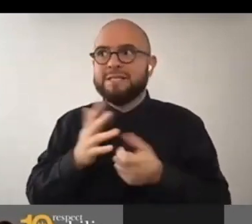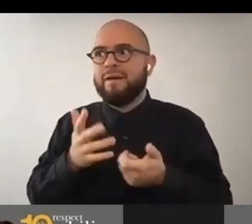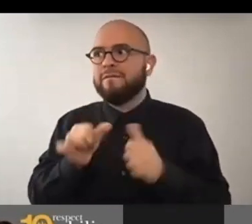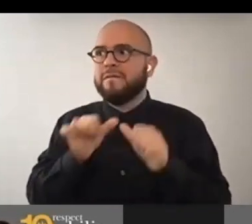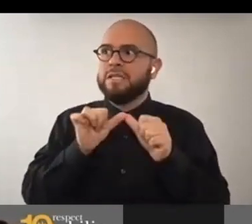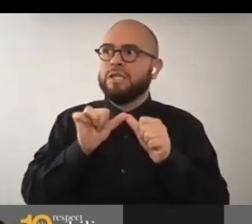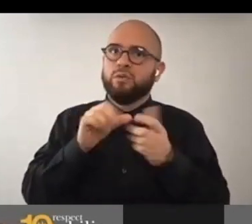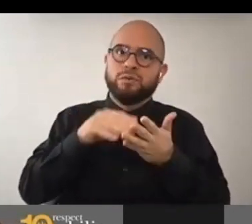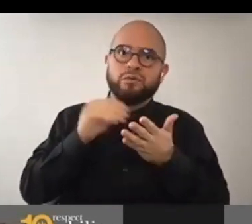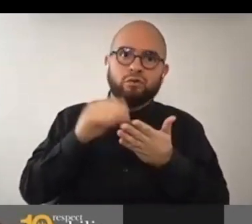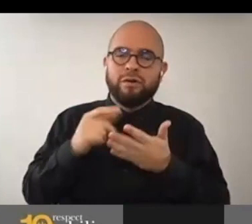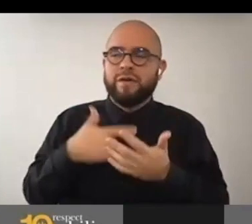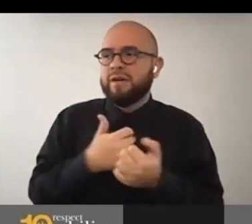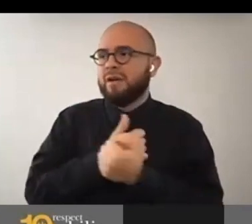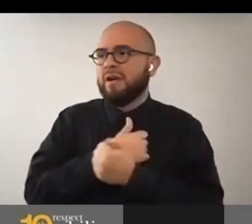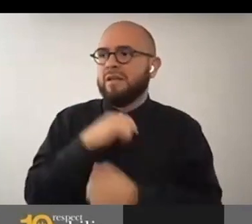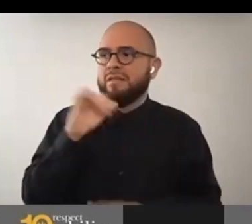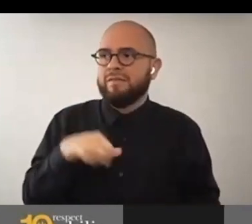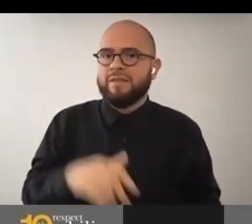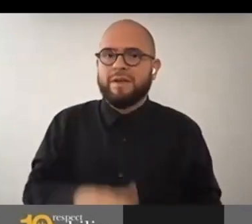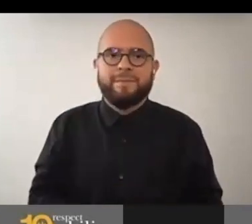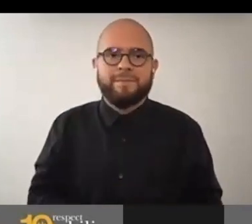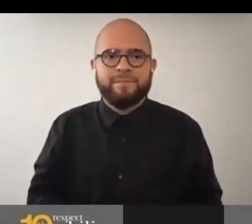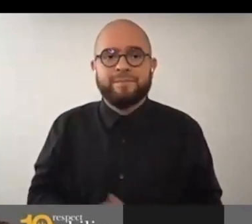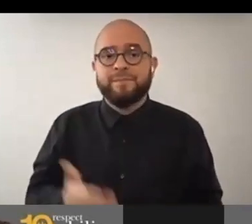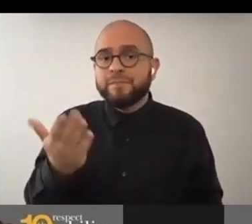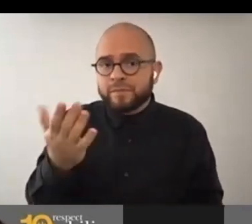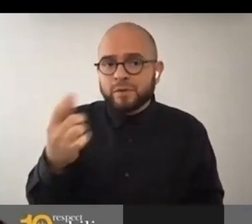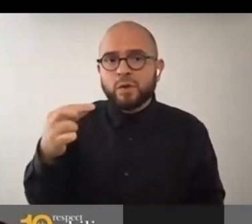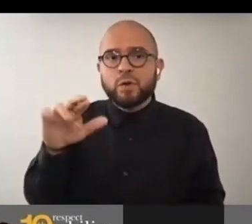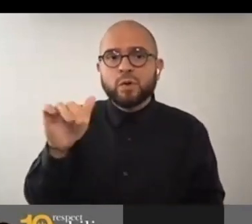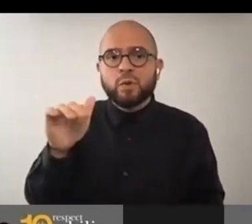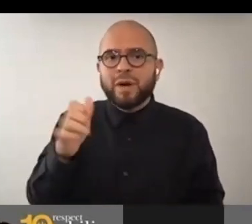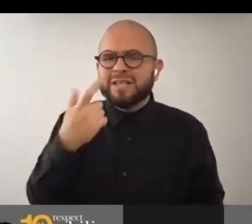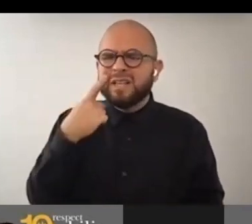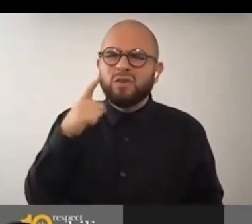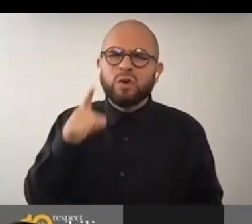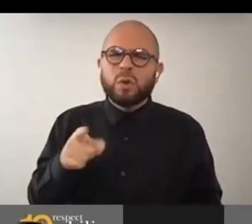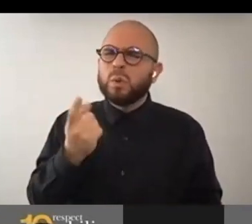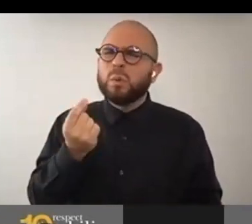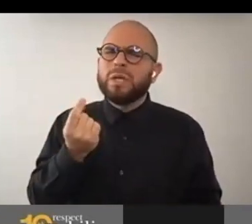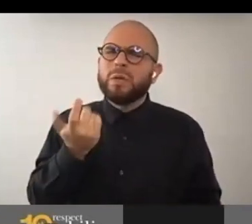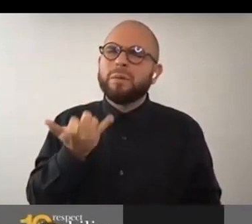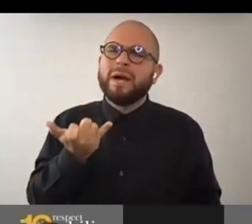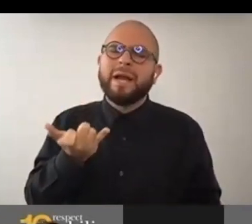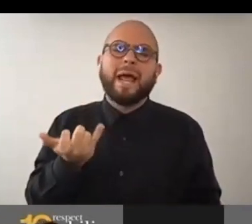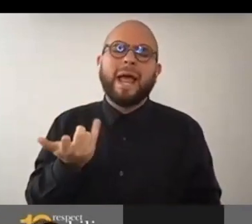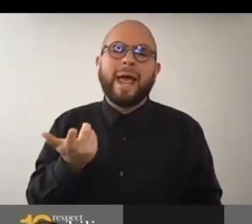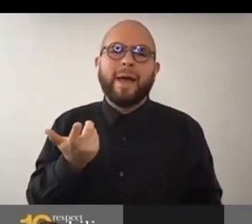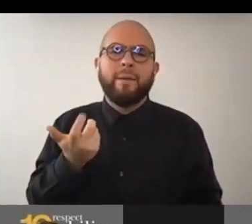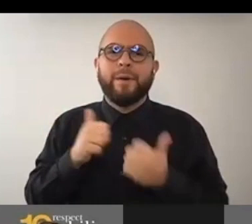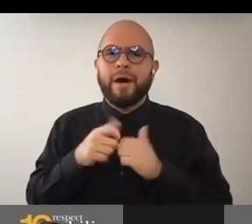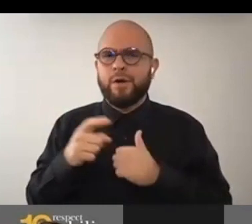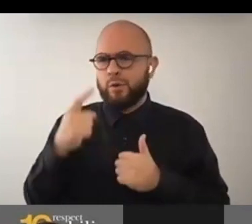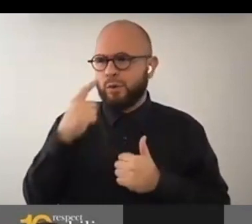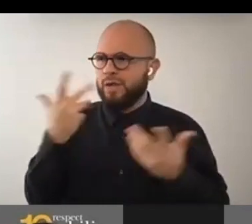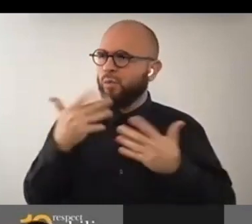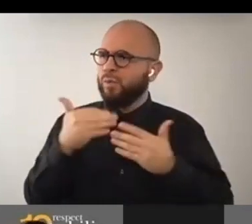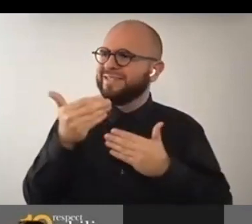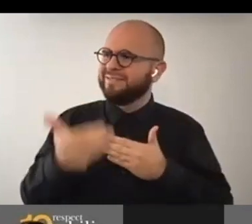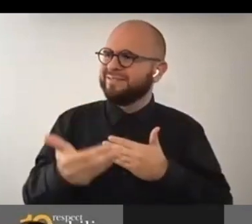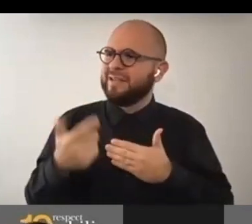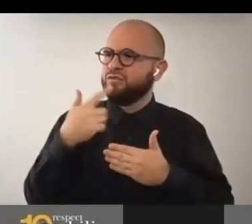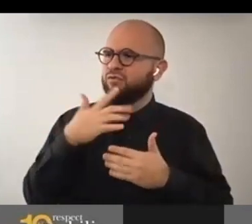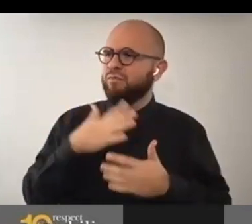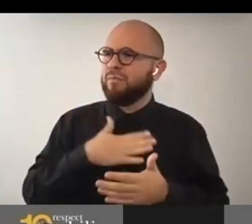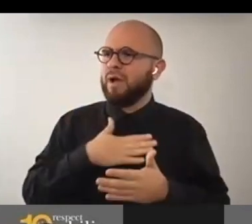that. How about for you, Grace? What are you doing right now to think about what might be next in your professional development, whether